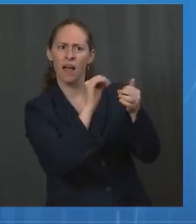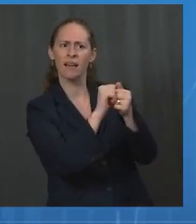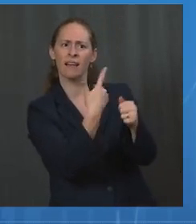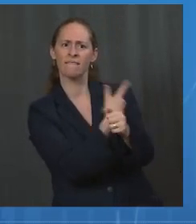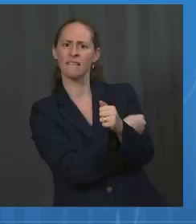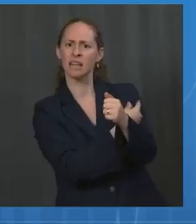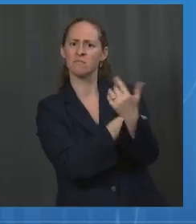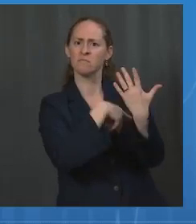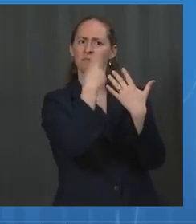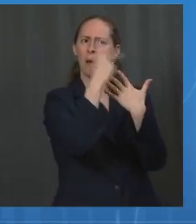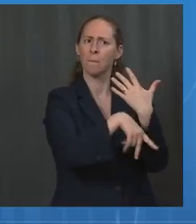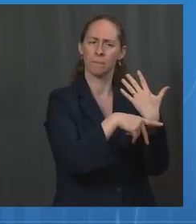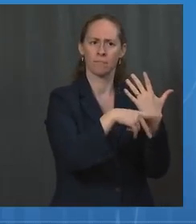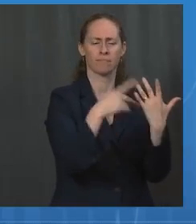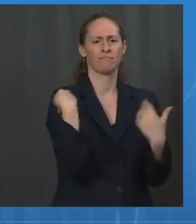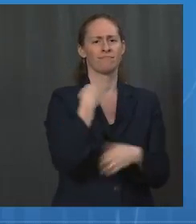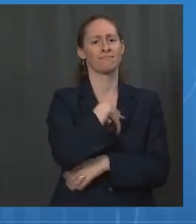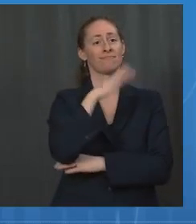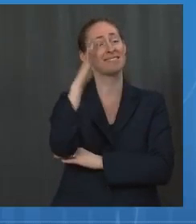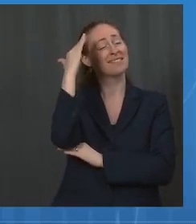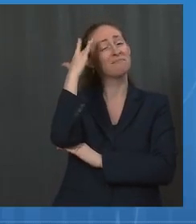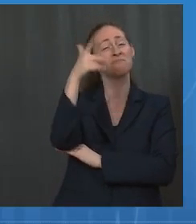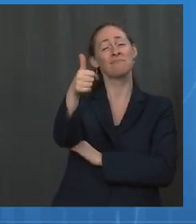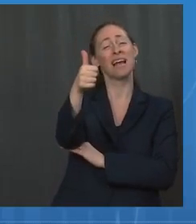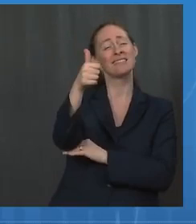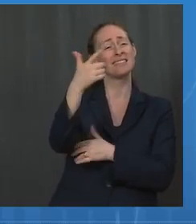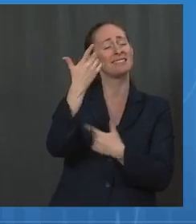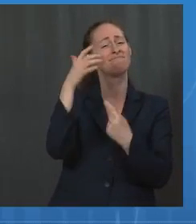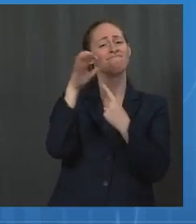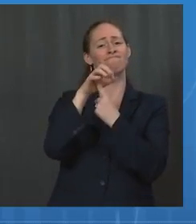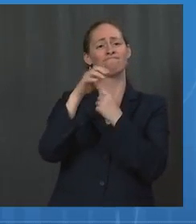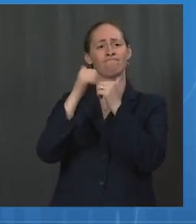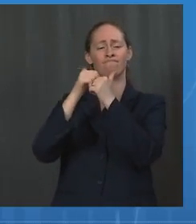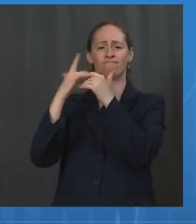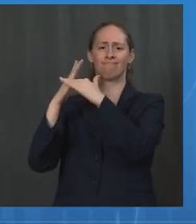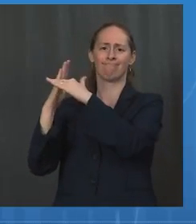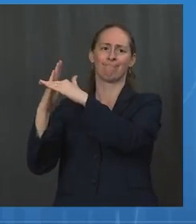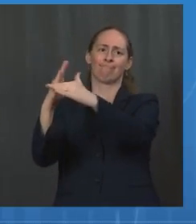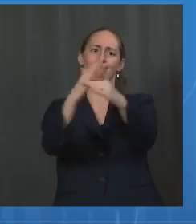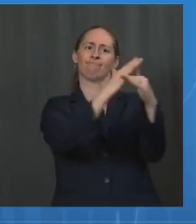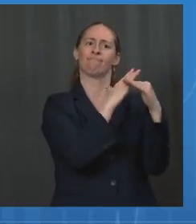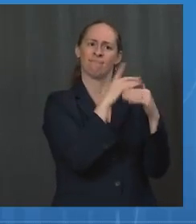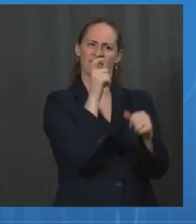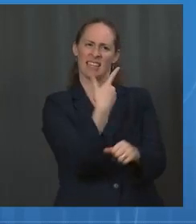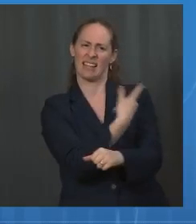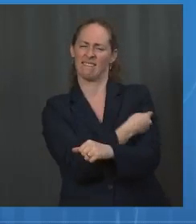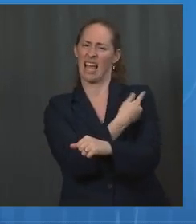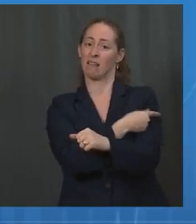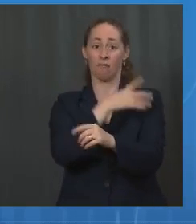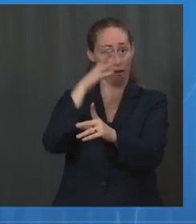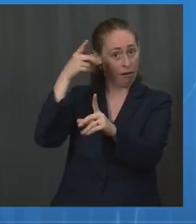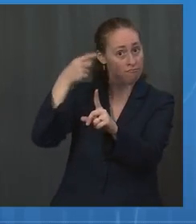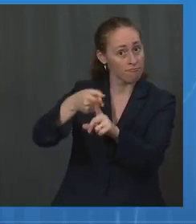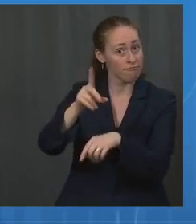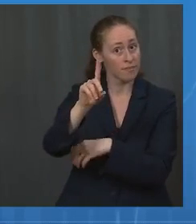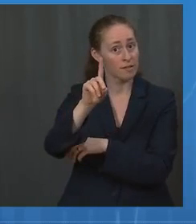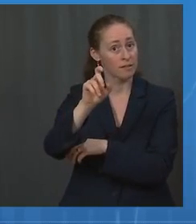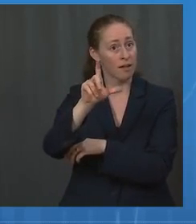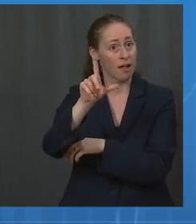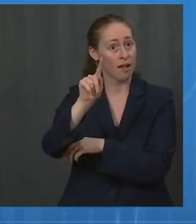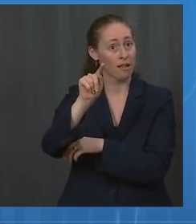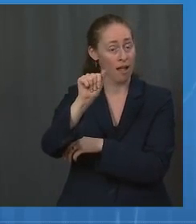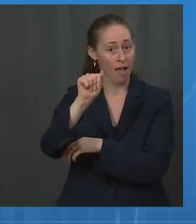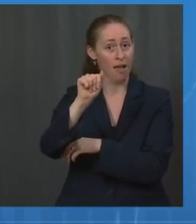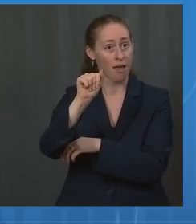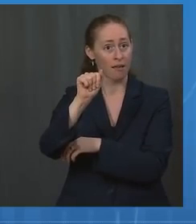is the best line of defense against COVID-19 and the Delta variant. Importantly, we